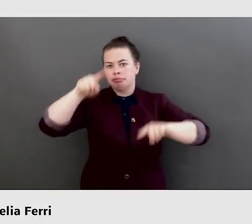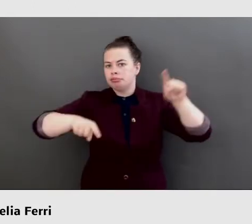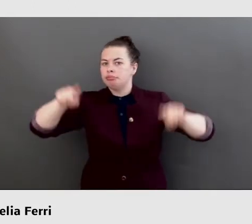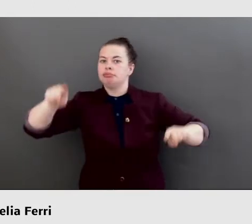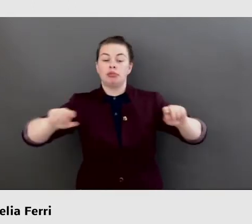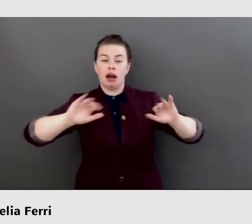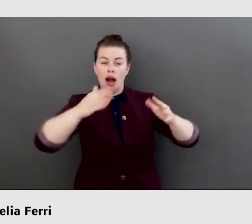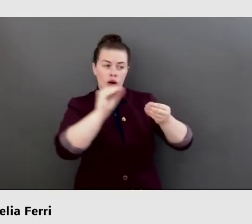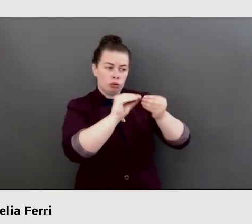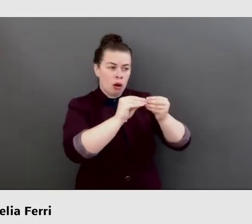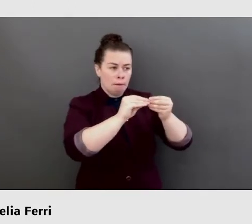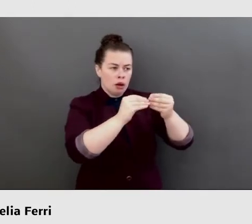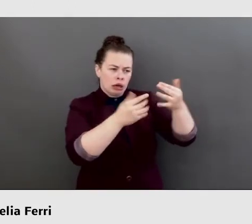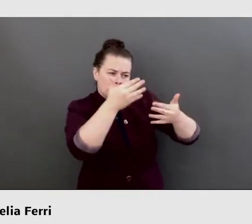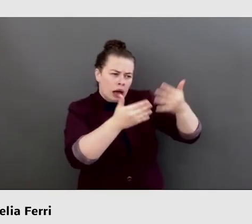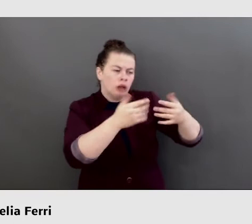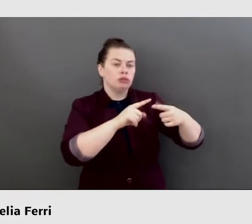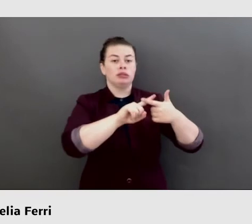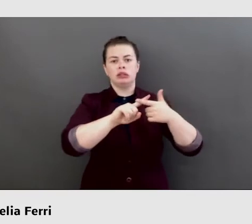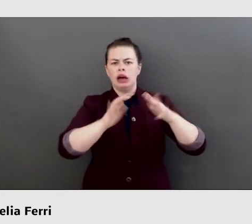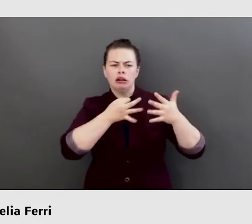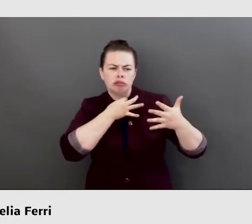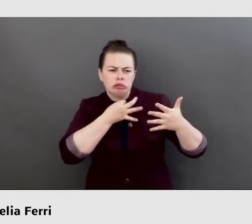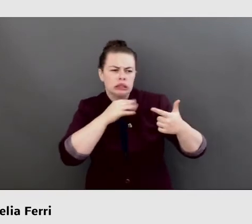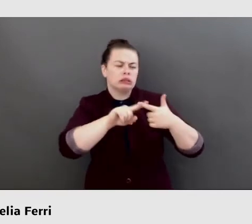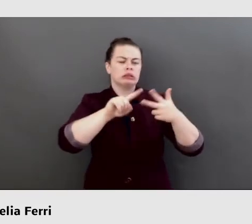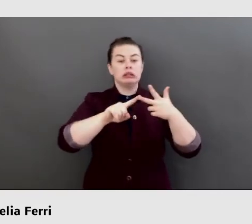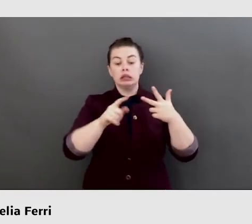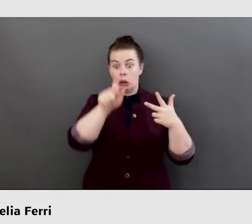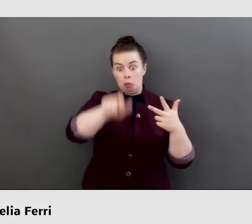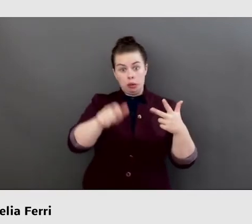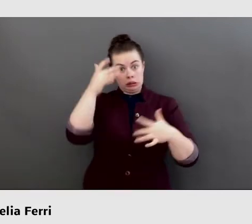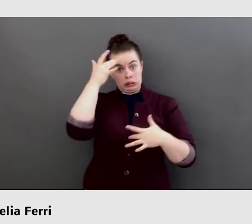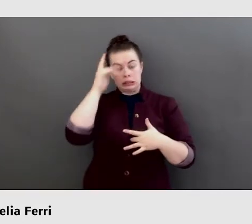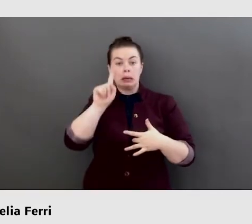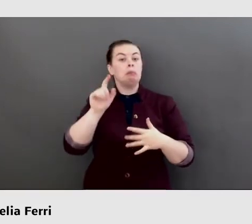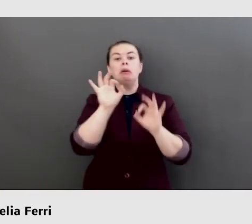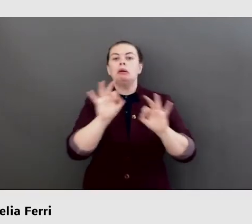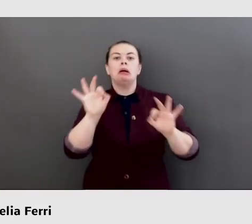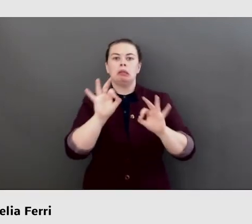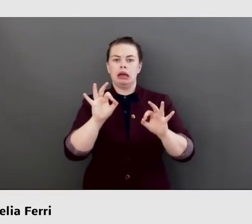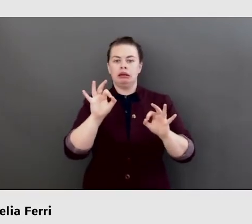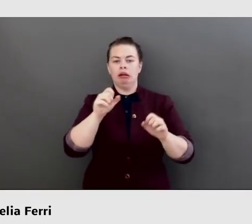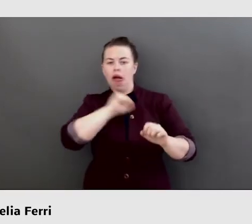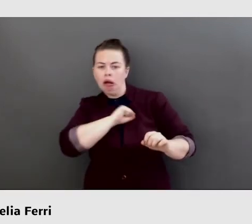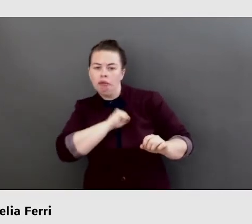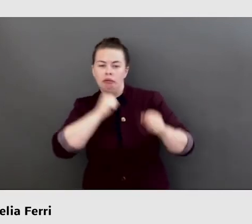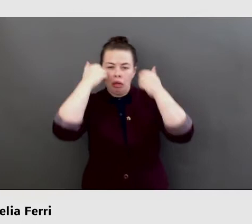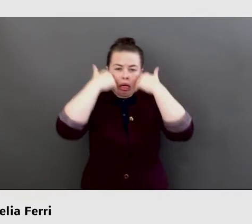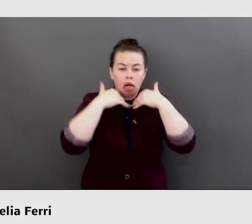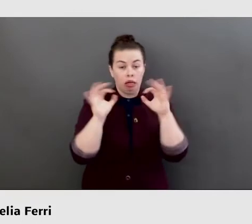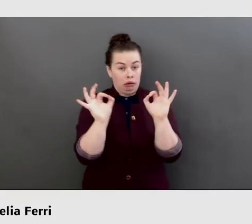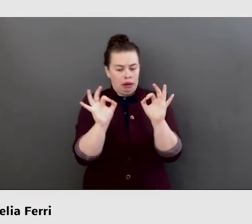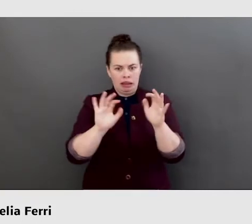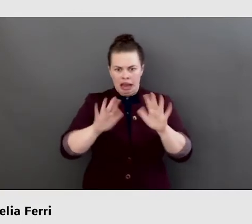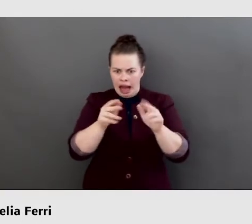modality for counting case. There is no common cross-border testing strategy. There is no common protocol for monitoring